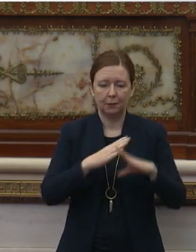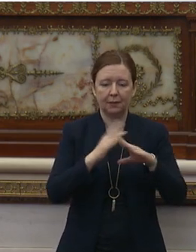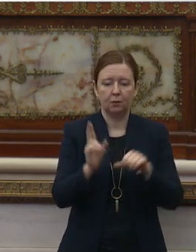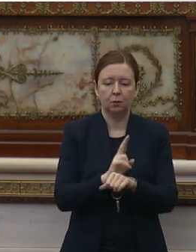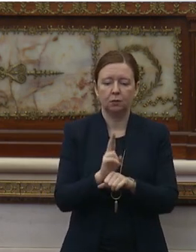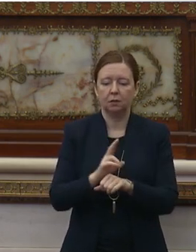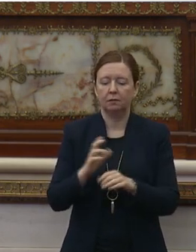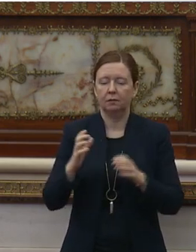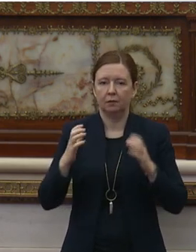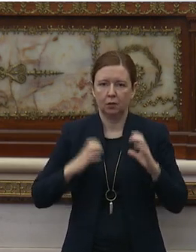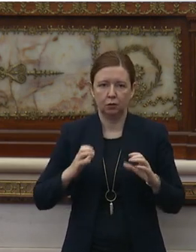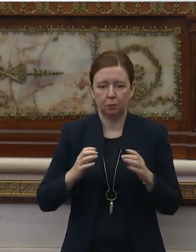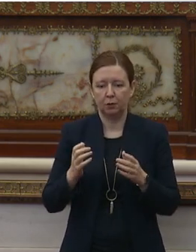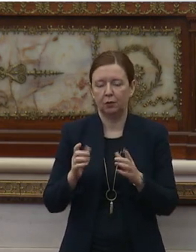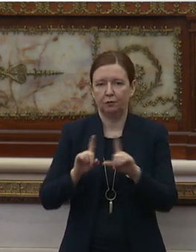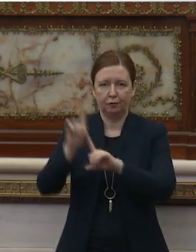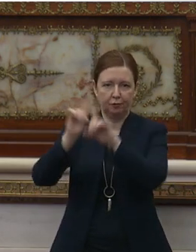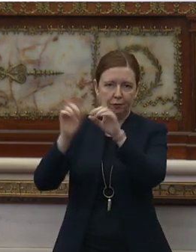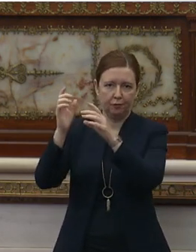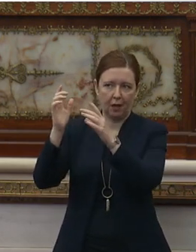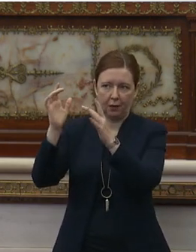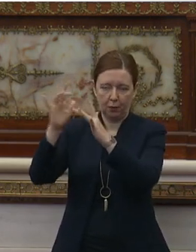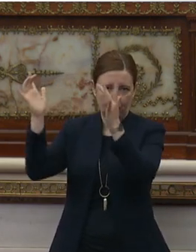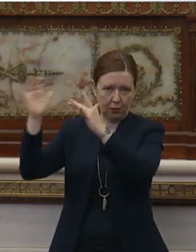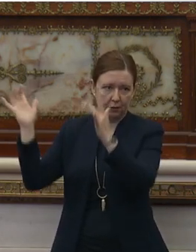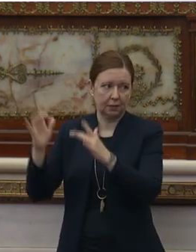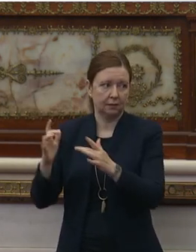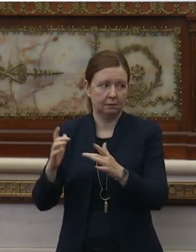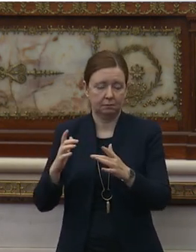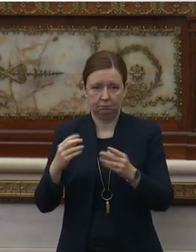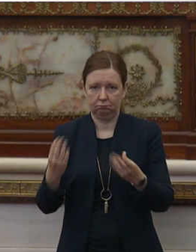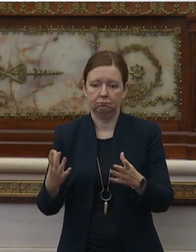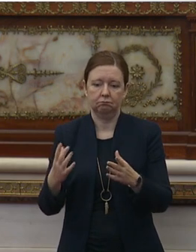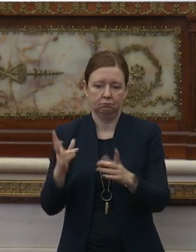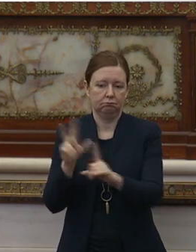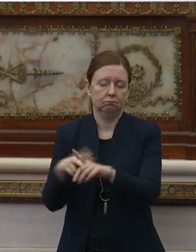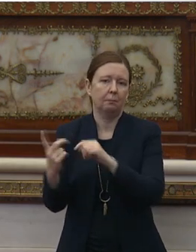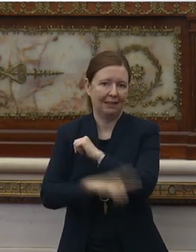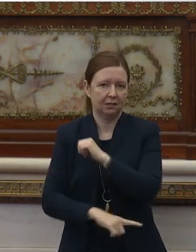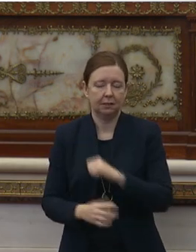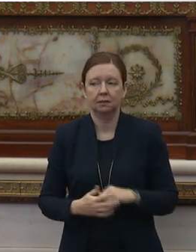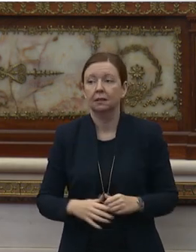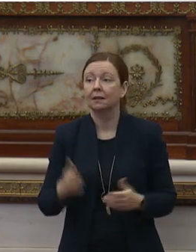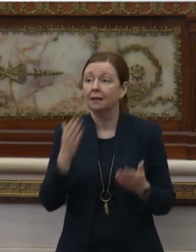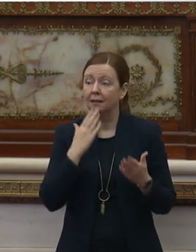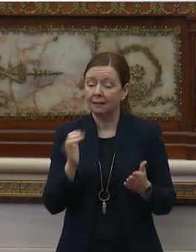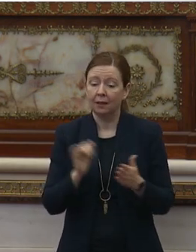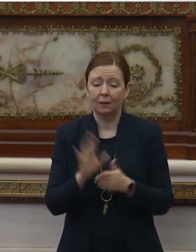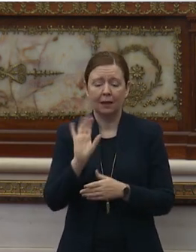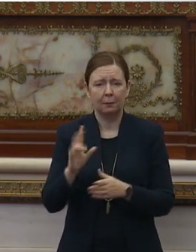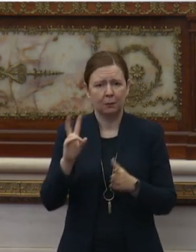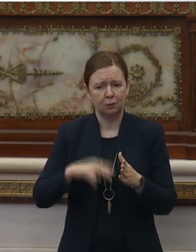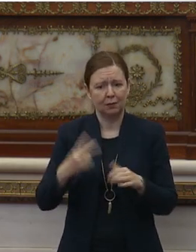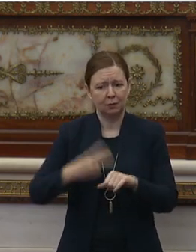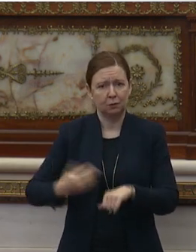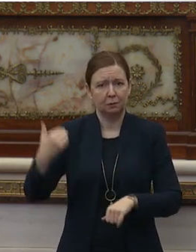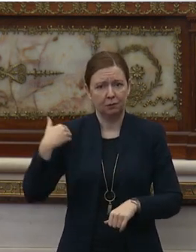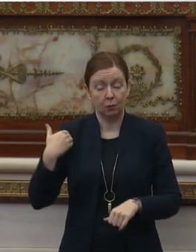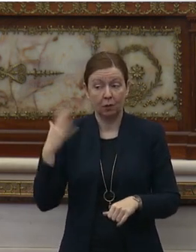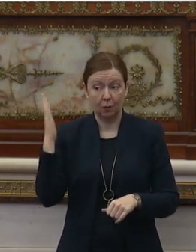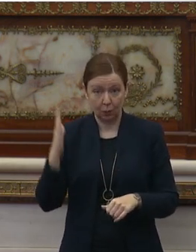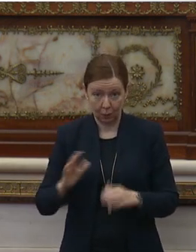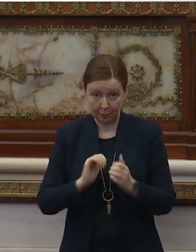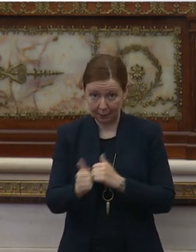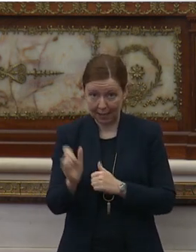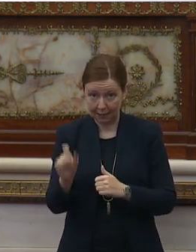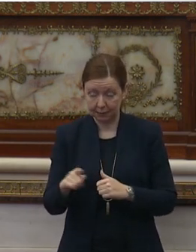consumer fireworks and providing certain penalties. Thank you. This bill having been read on two different days, the question now is, shall the